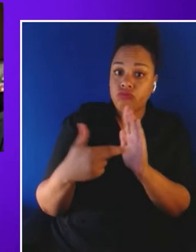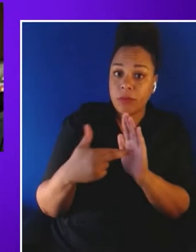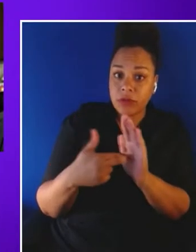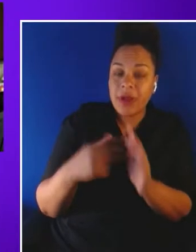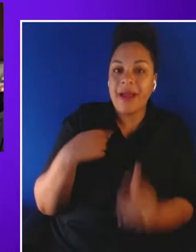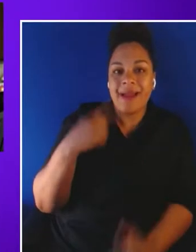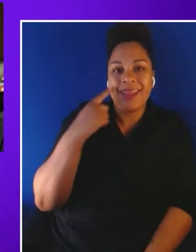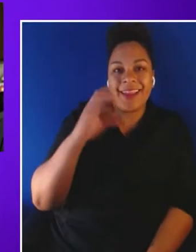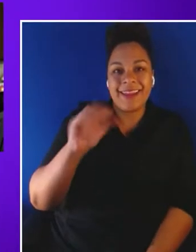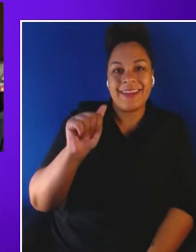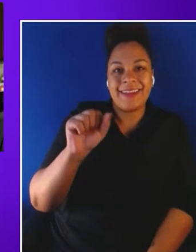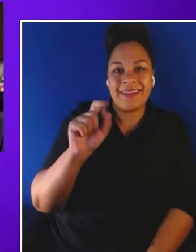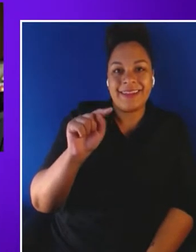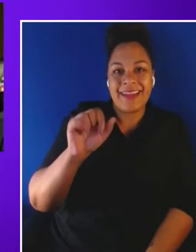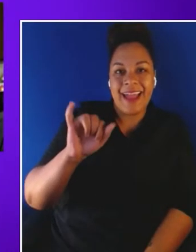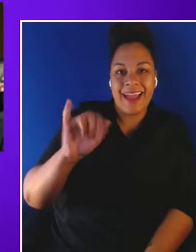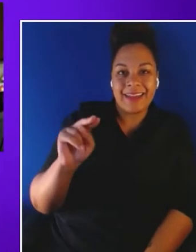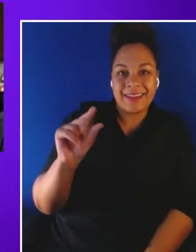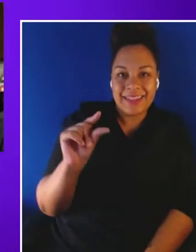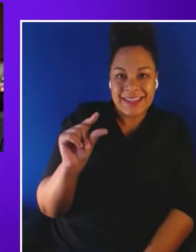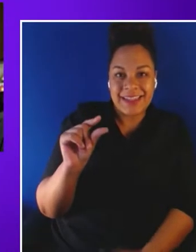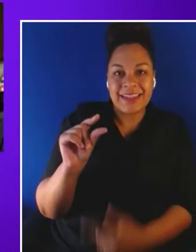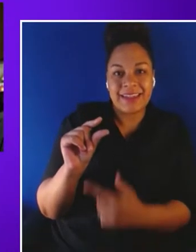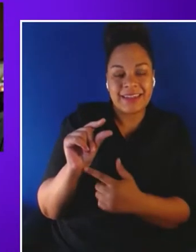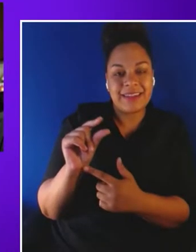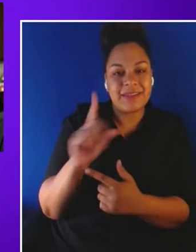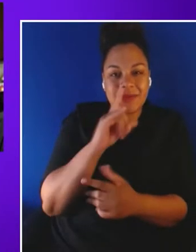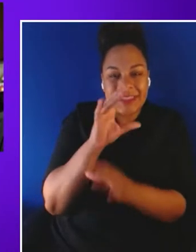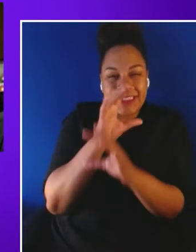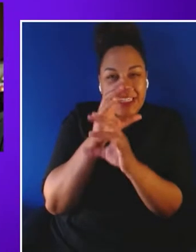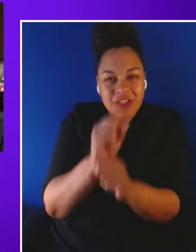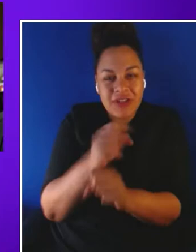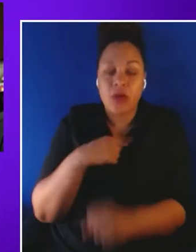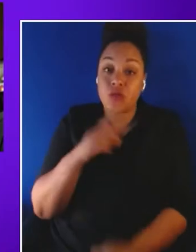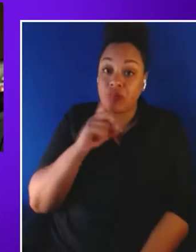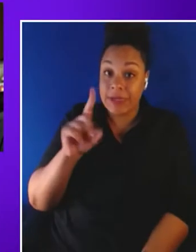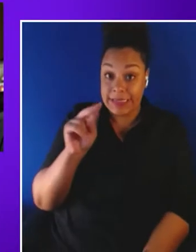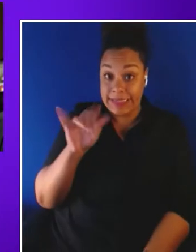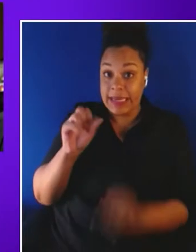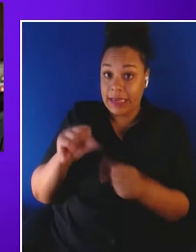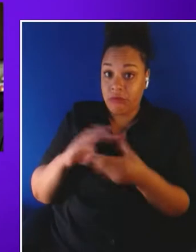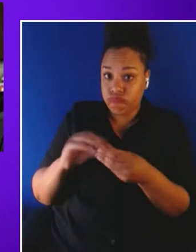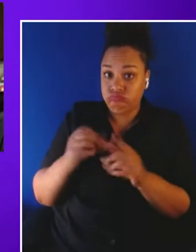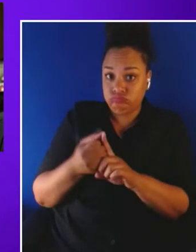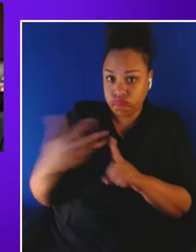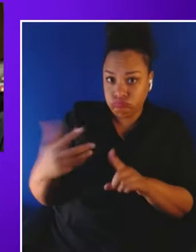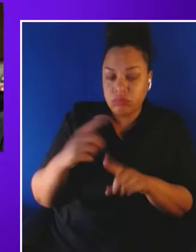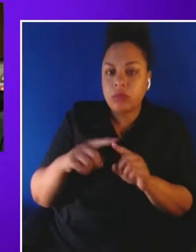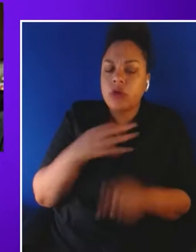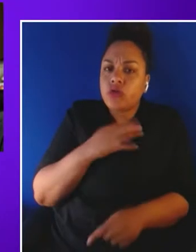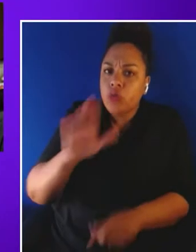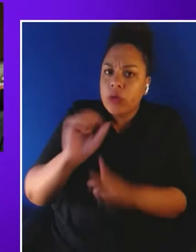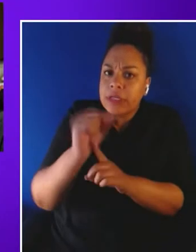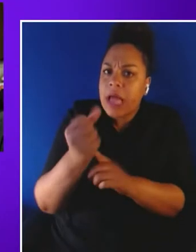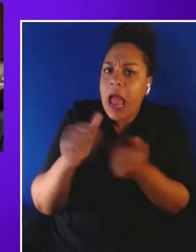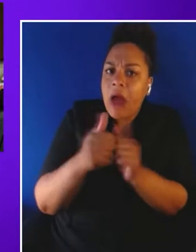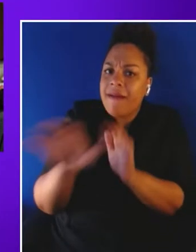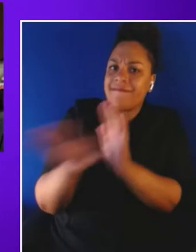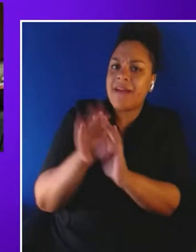is one of those really interesting things that I'm sure Danny can speak a lot more to, but I'm curious in your scenario, how did you find your main